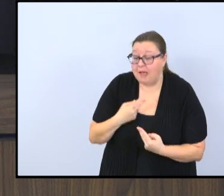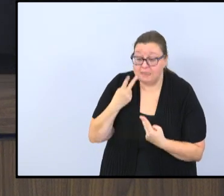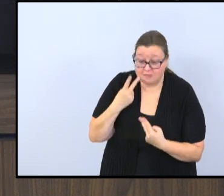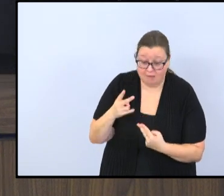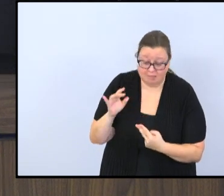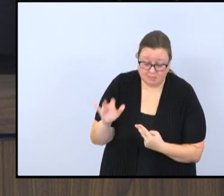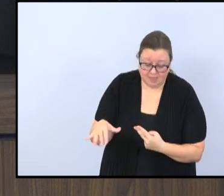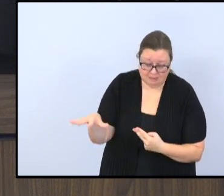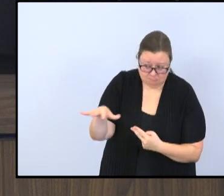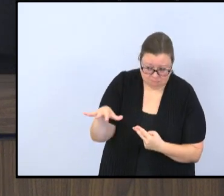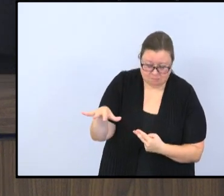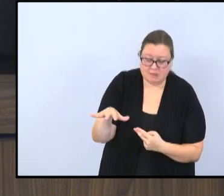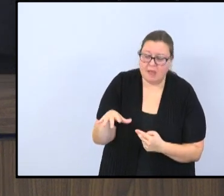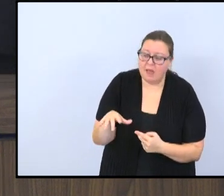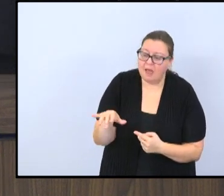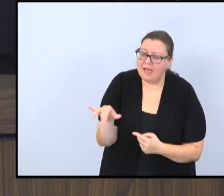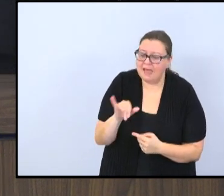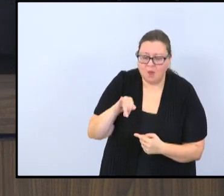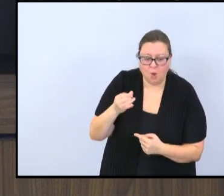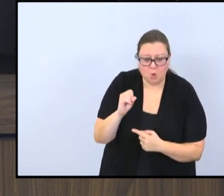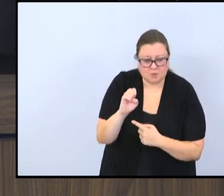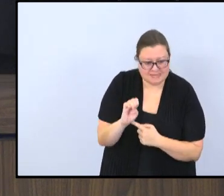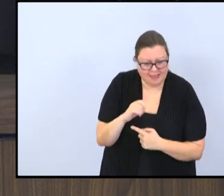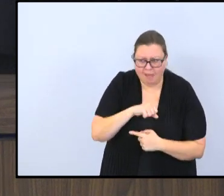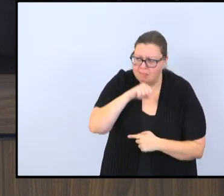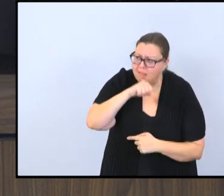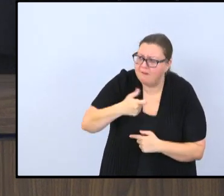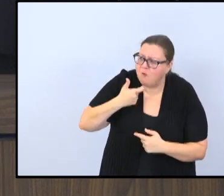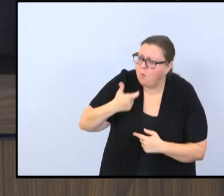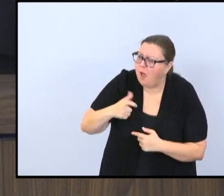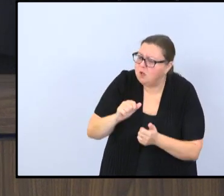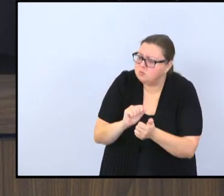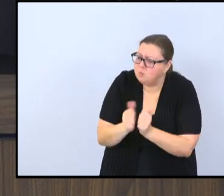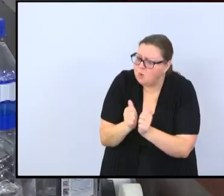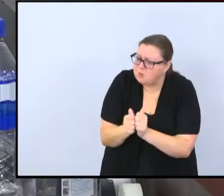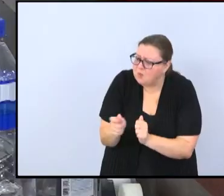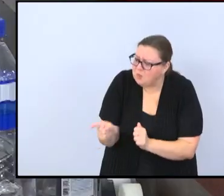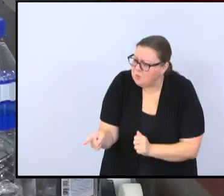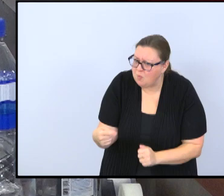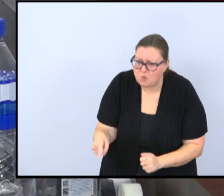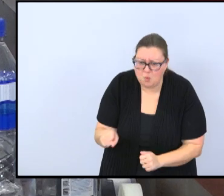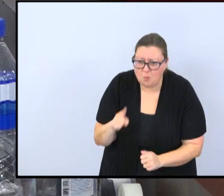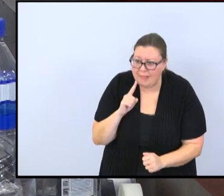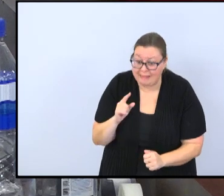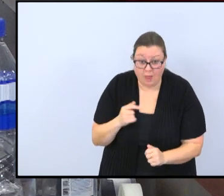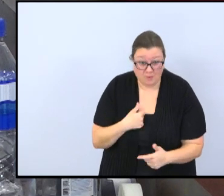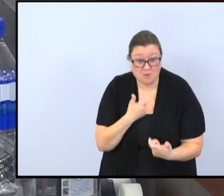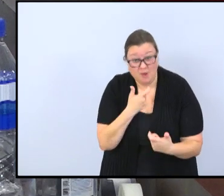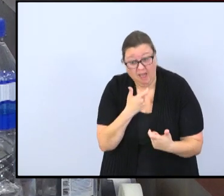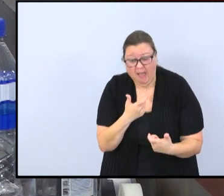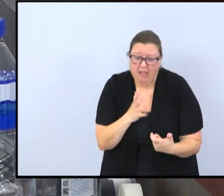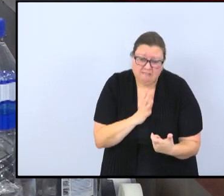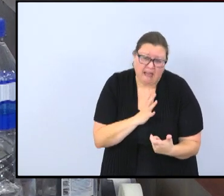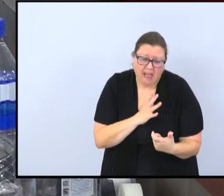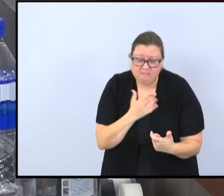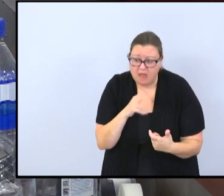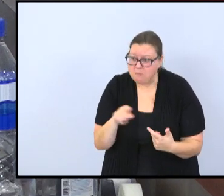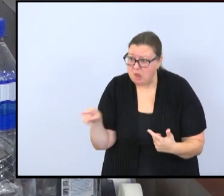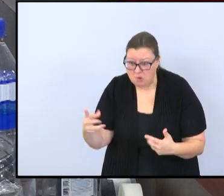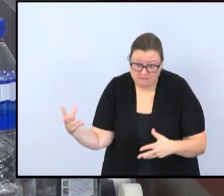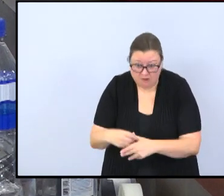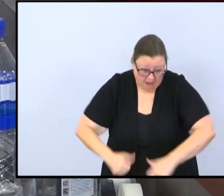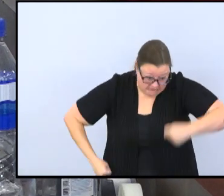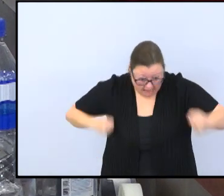Jose. I love watching sports games with you. Oh my gosh, you just take it up like another level. In football, watching you on